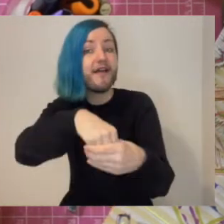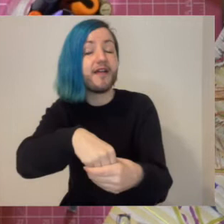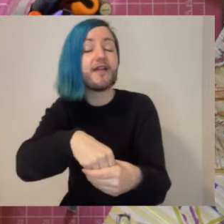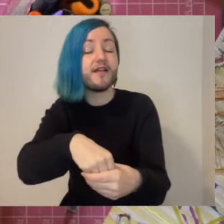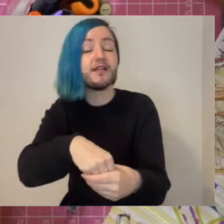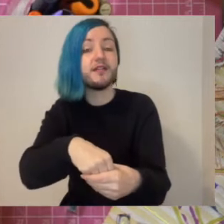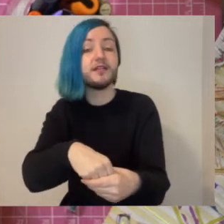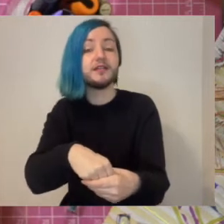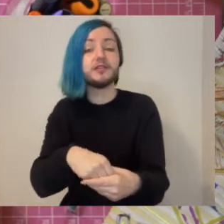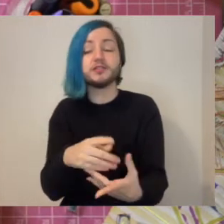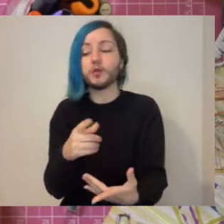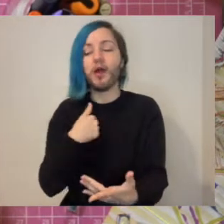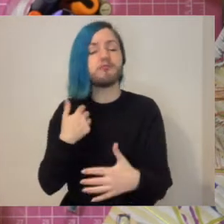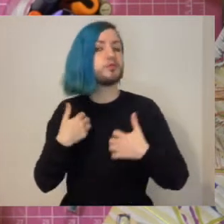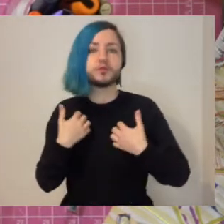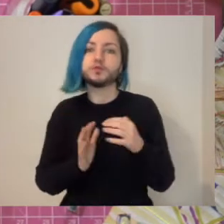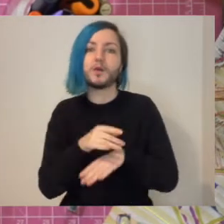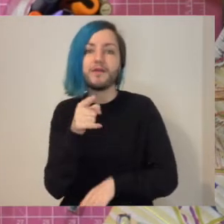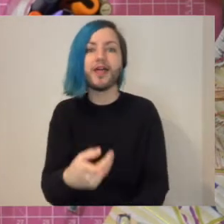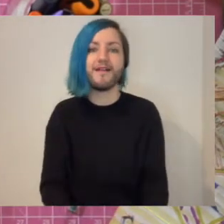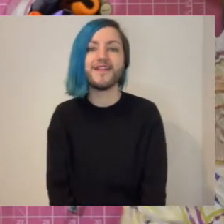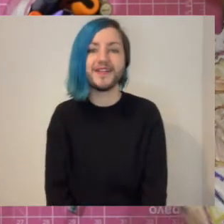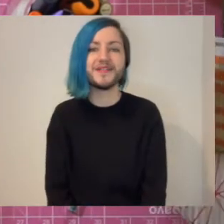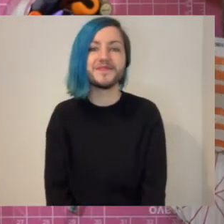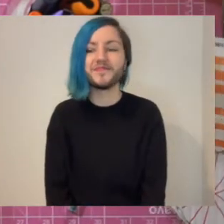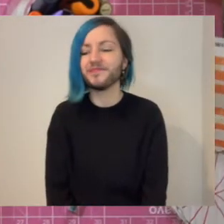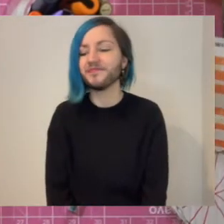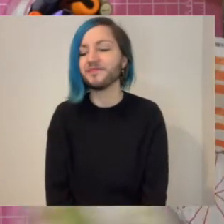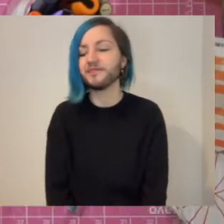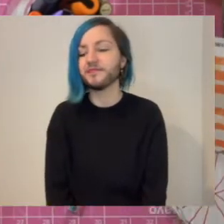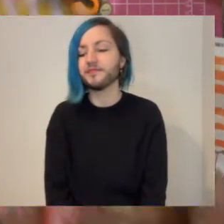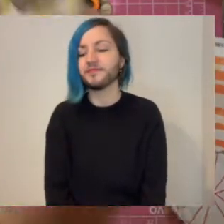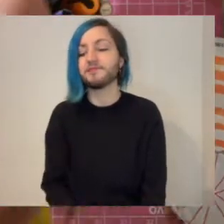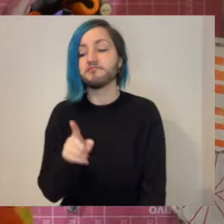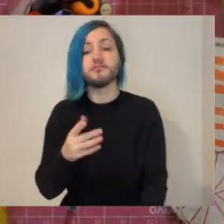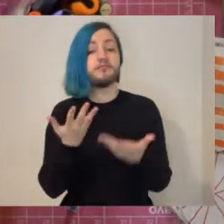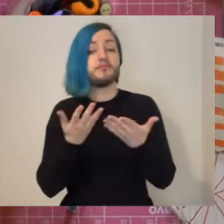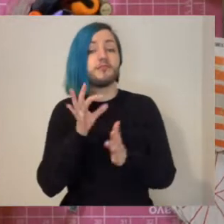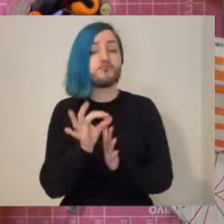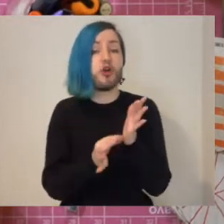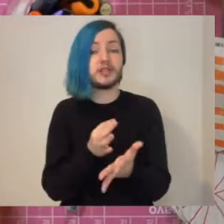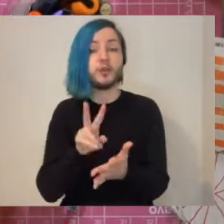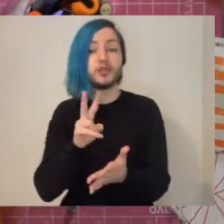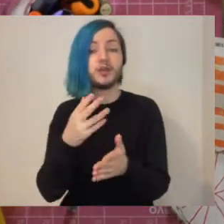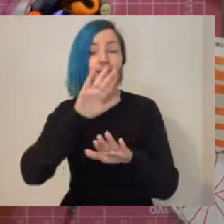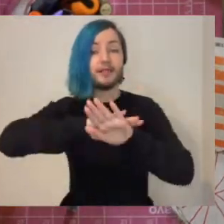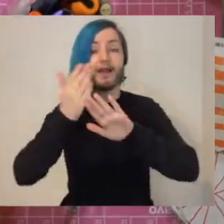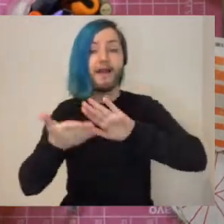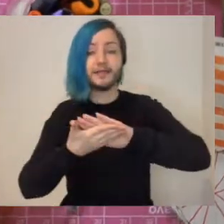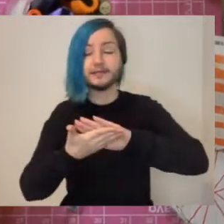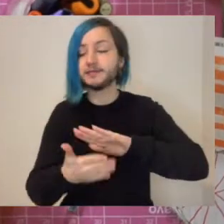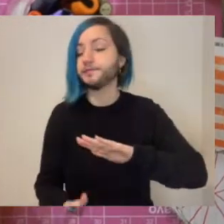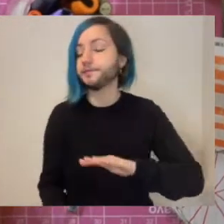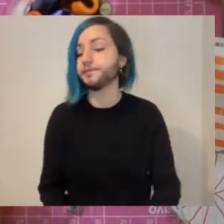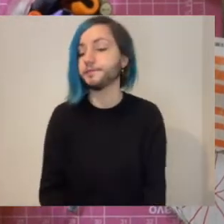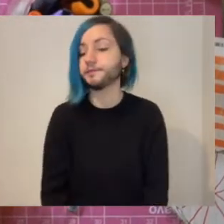and that's something that I get very excited about. Here's something that I'm working on at the moment, which is a double-sided one.